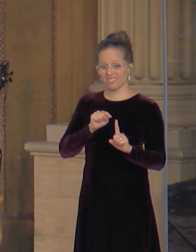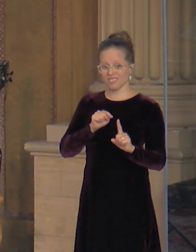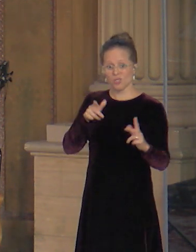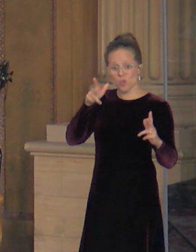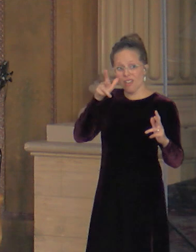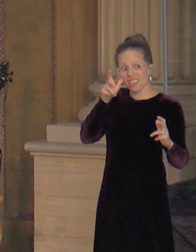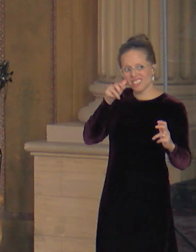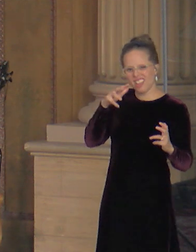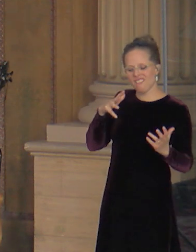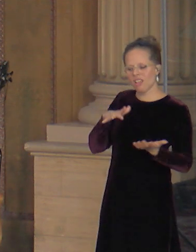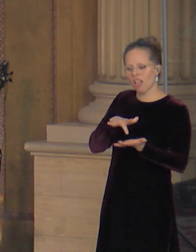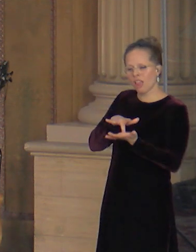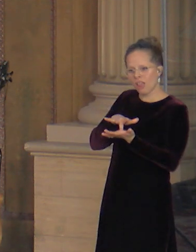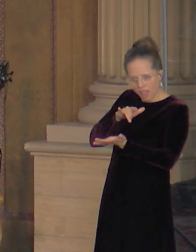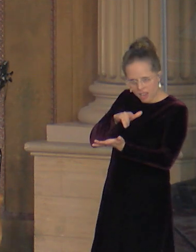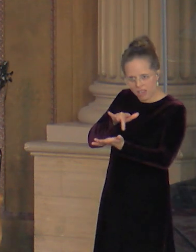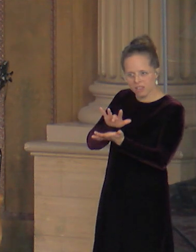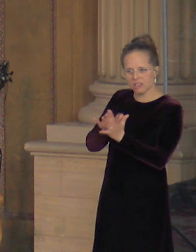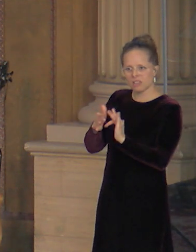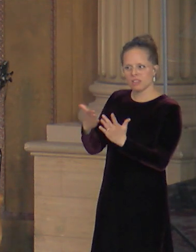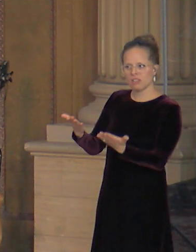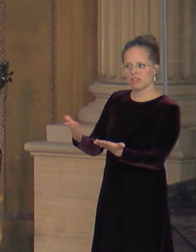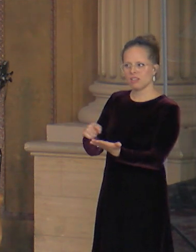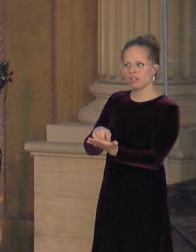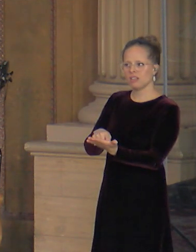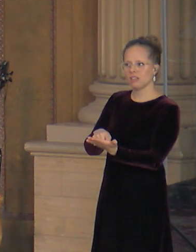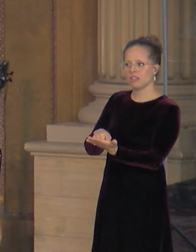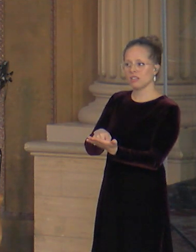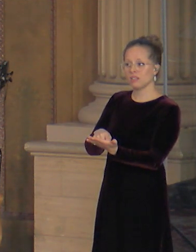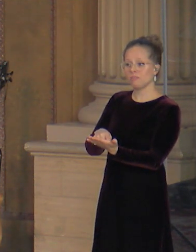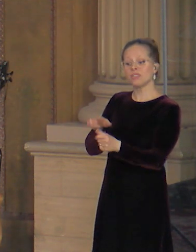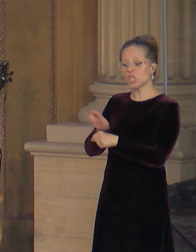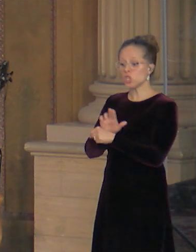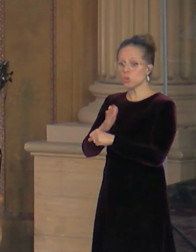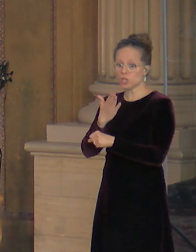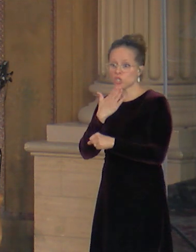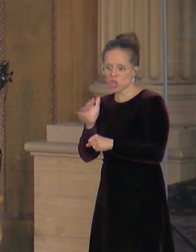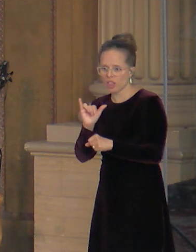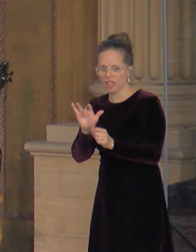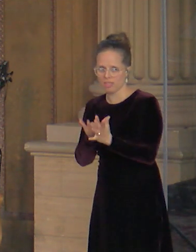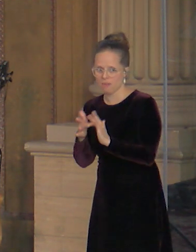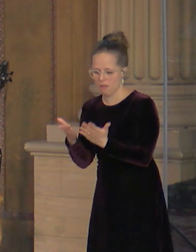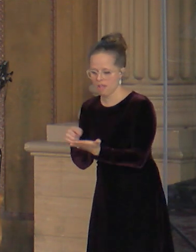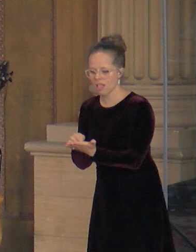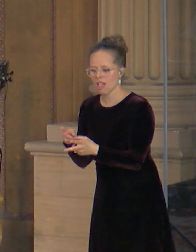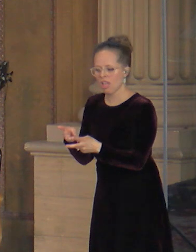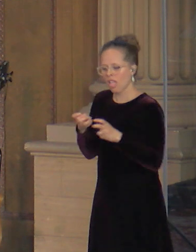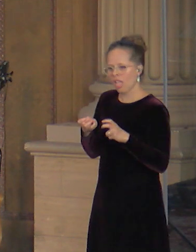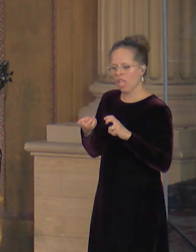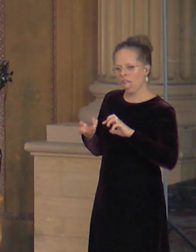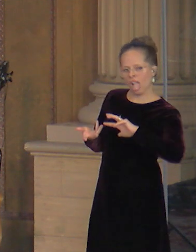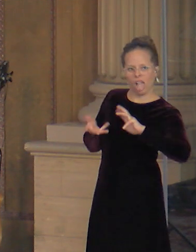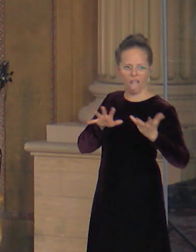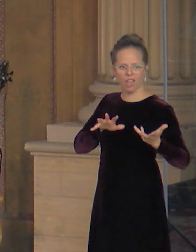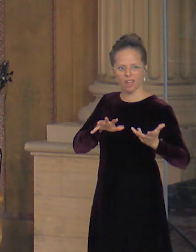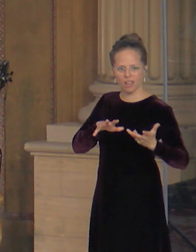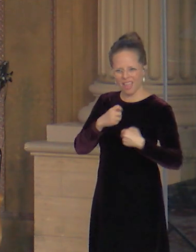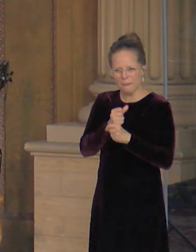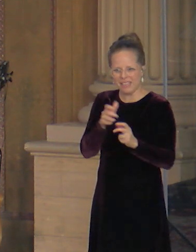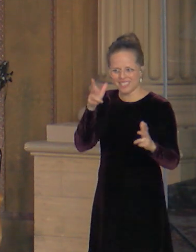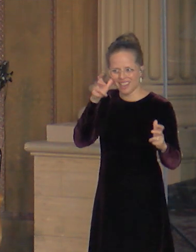one of his tactics is he does evil things with good things he lies with the truth